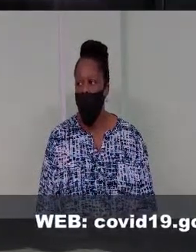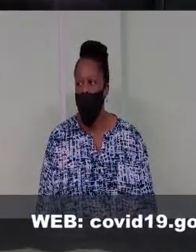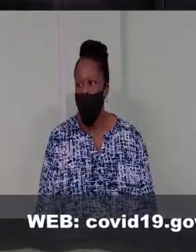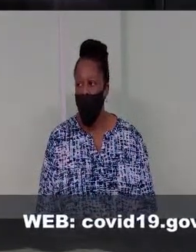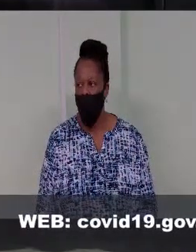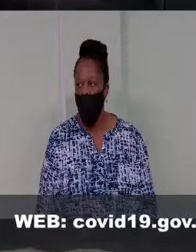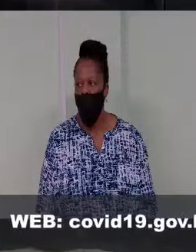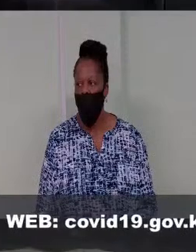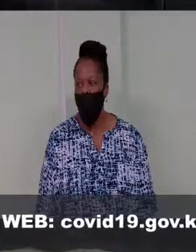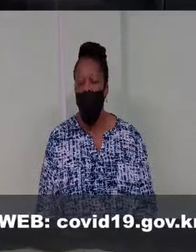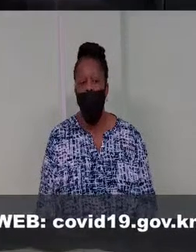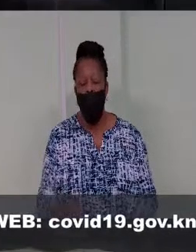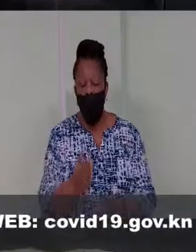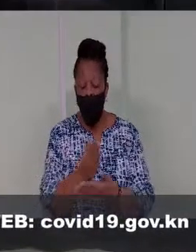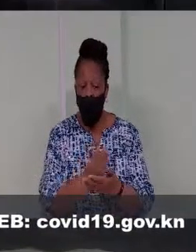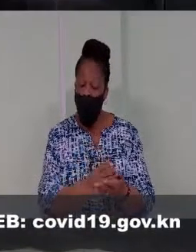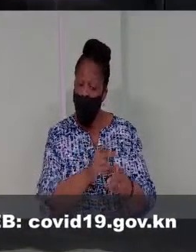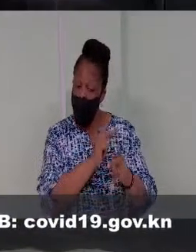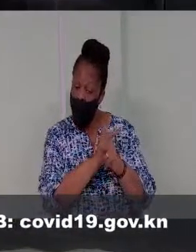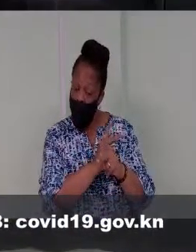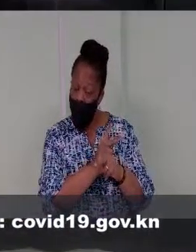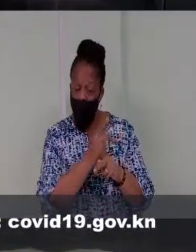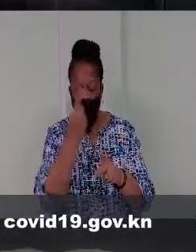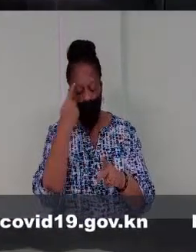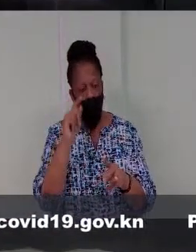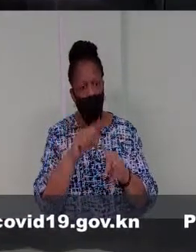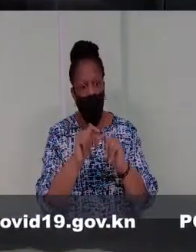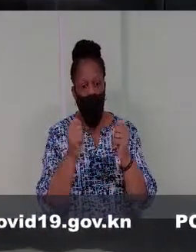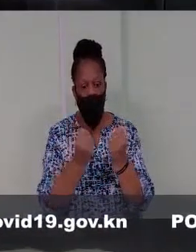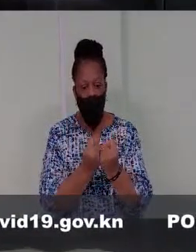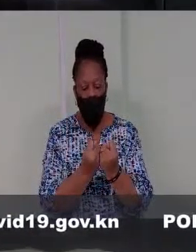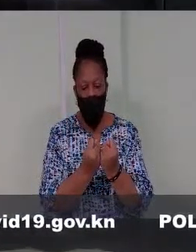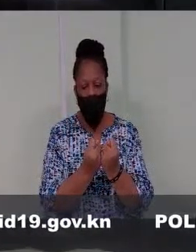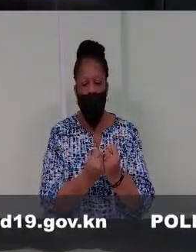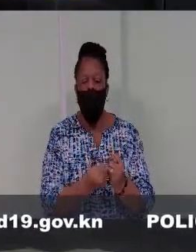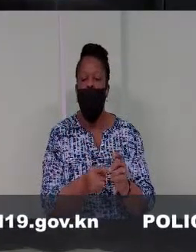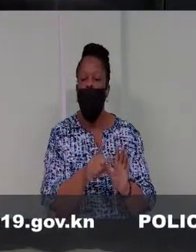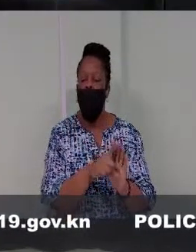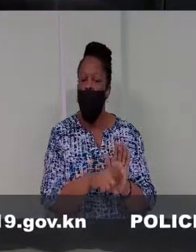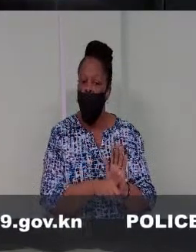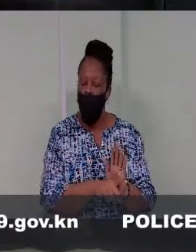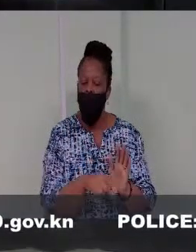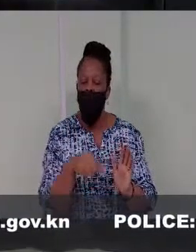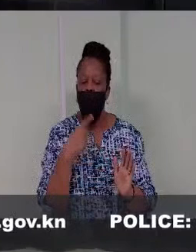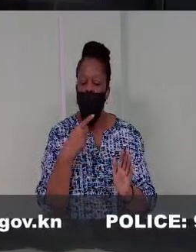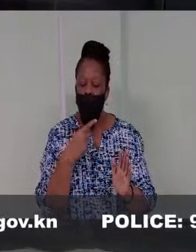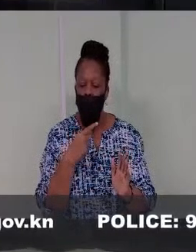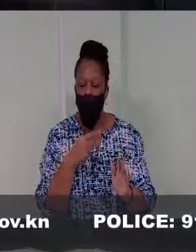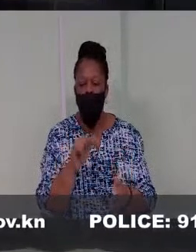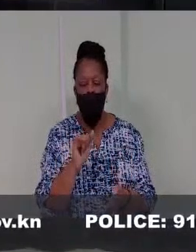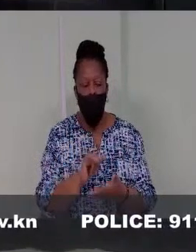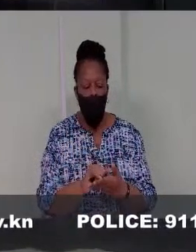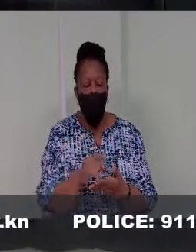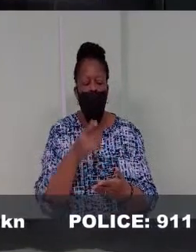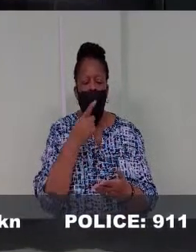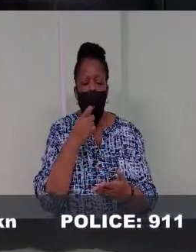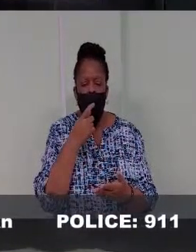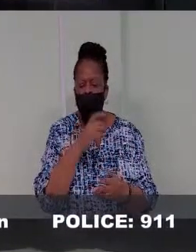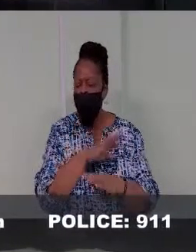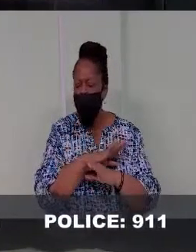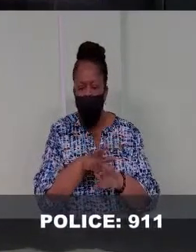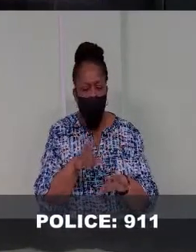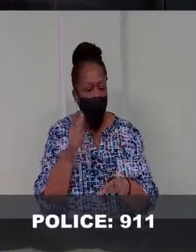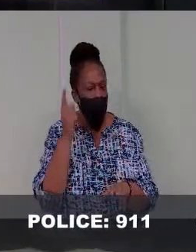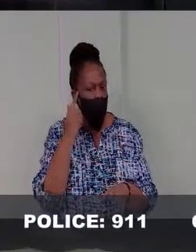There is also some protection for the compliance team. The law provides a person who obstructs any member of